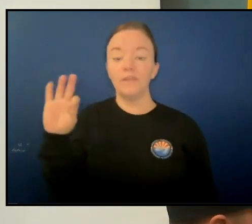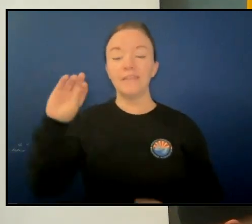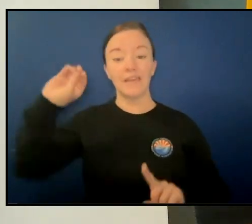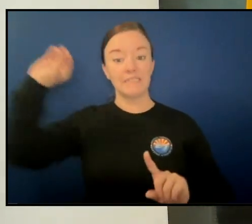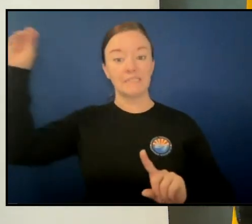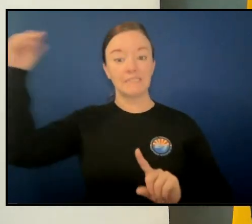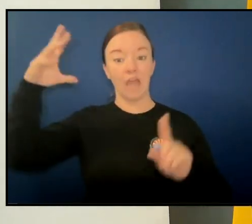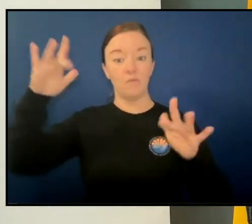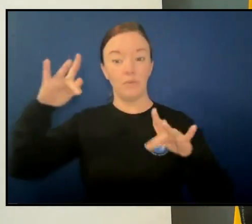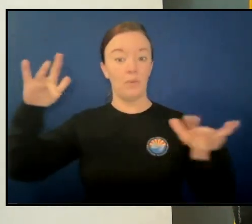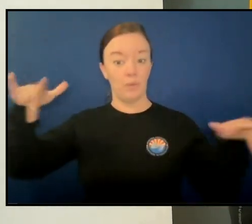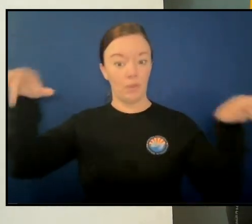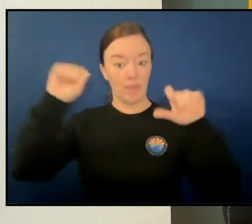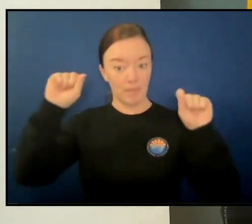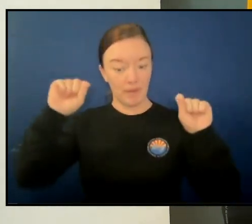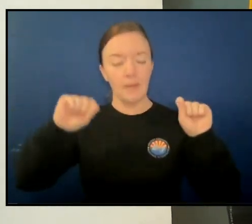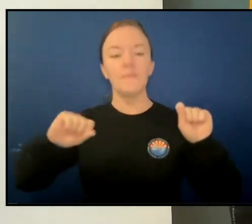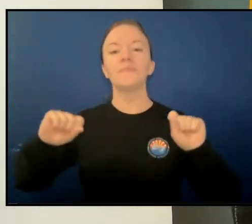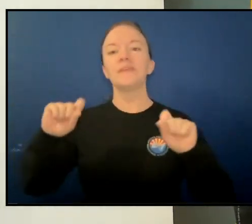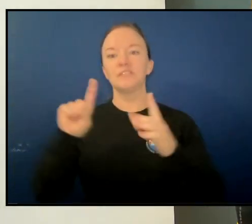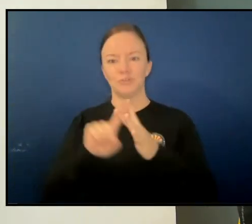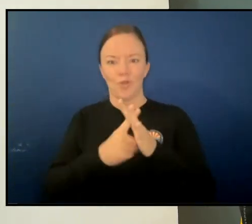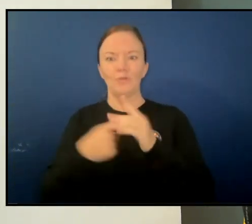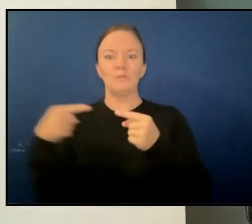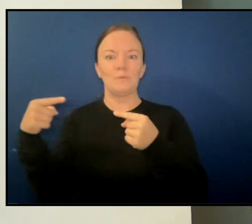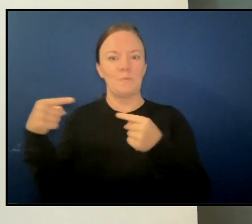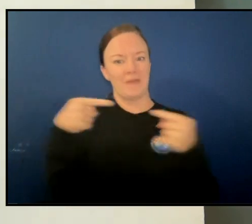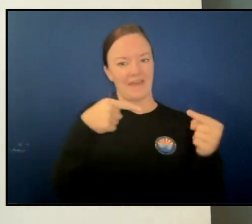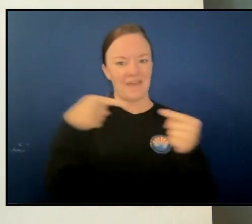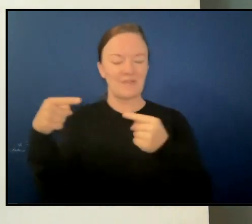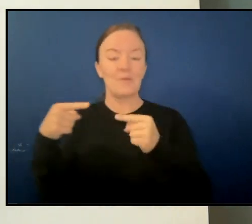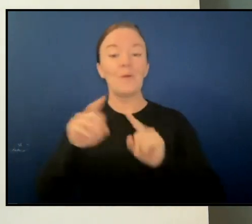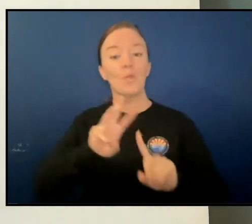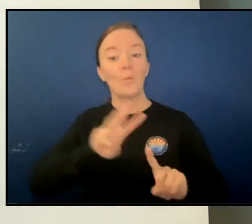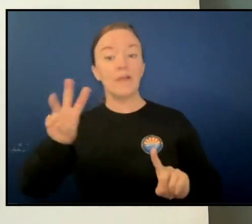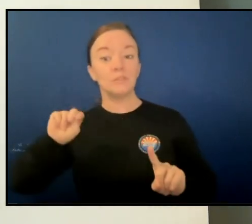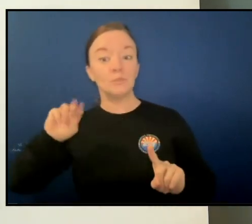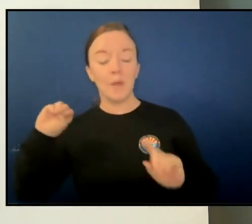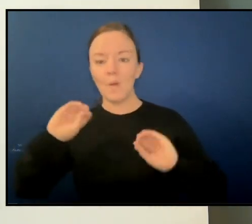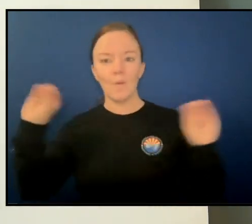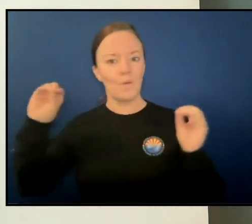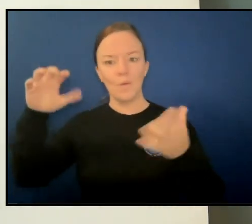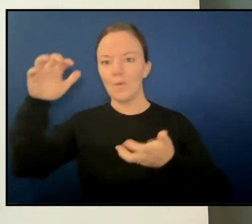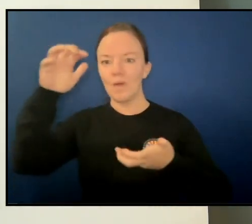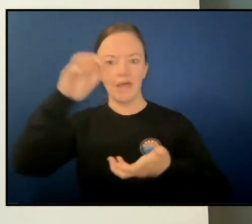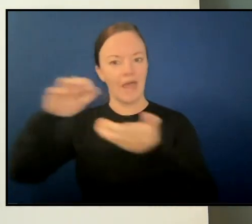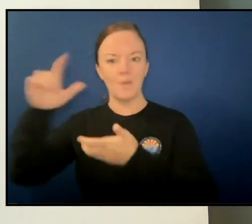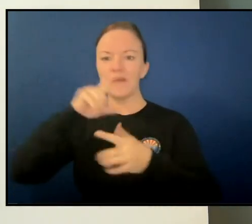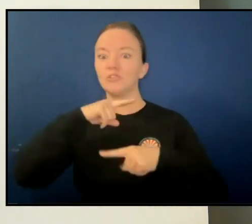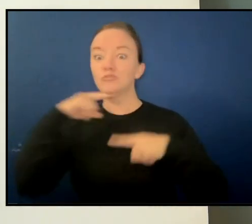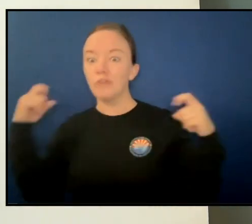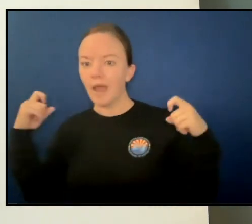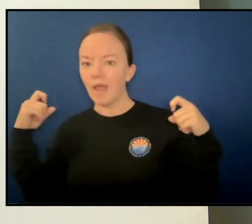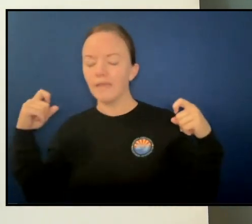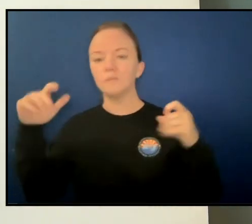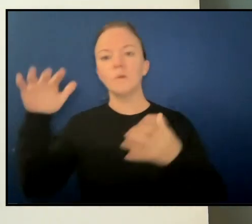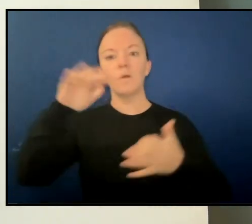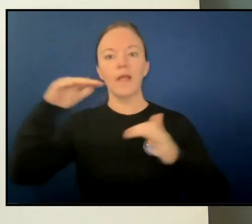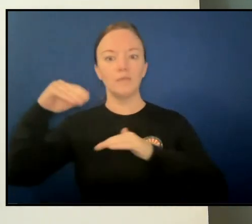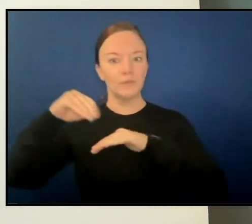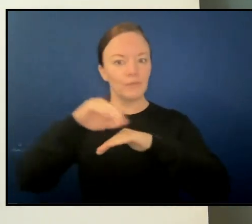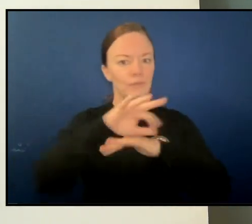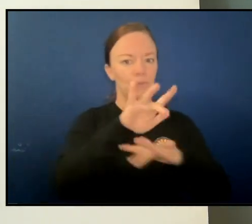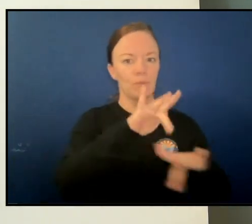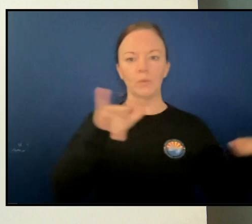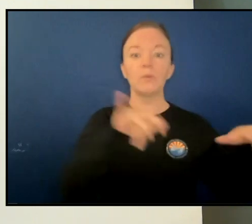to our west, where you see western New Mexico is relatively cloud free, and cooler and moist to our east, where